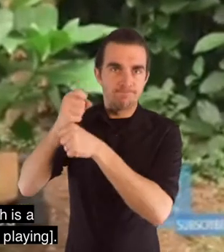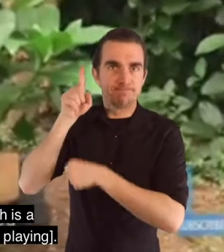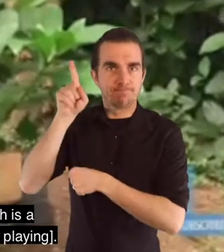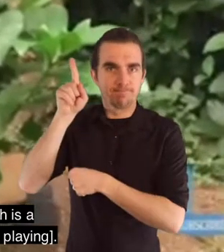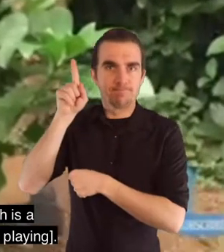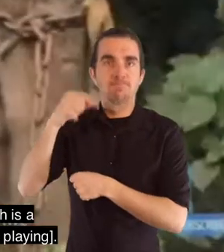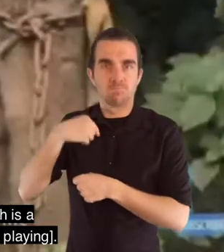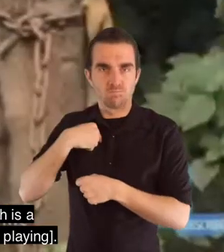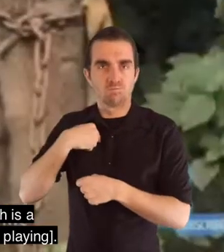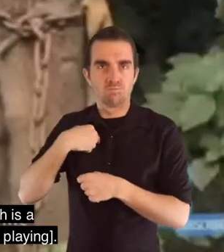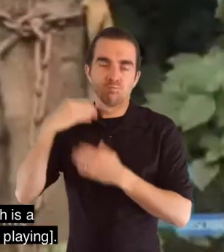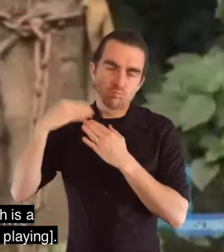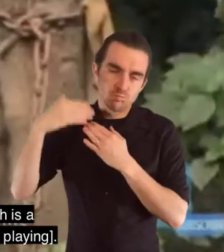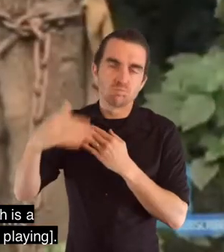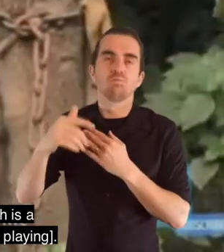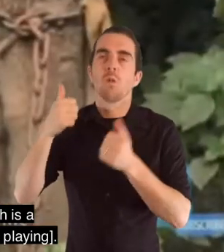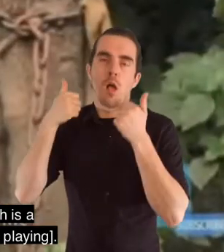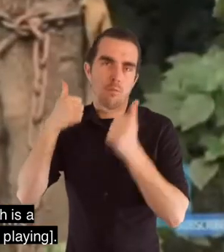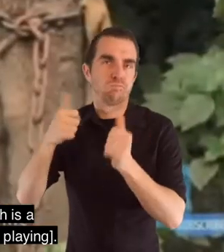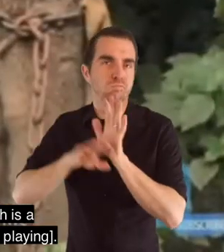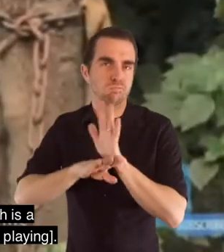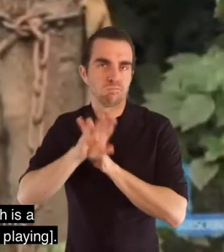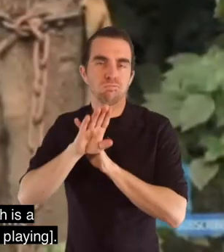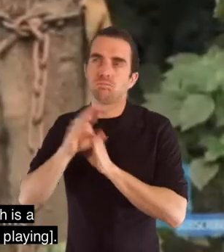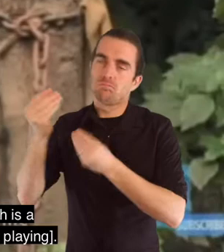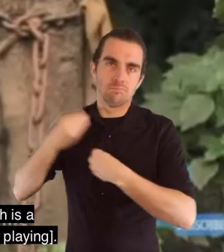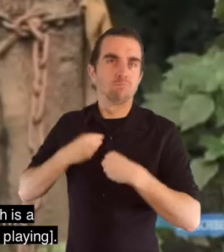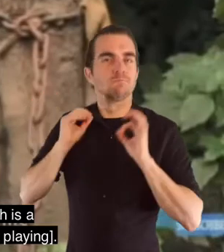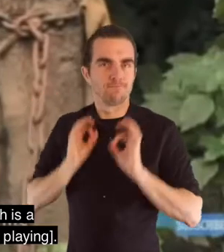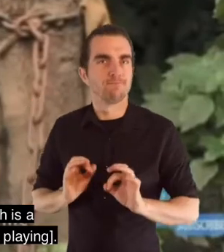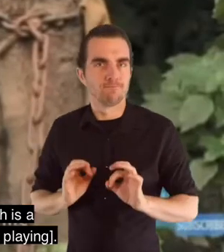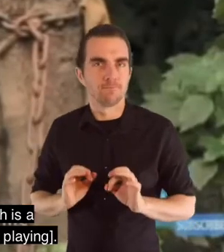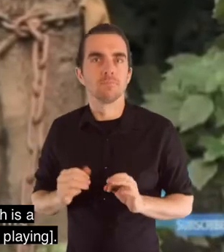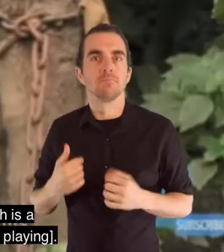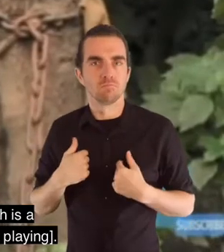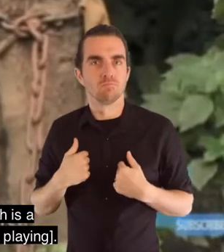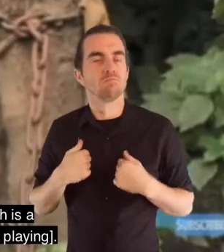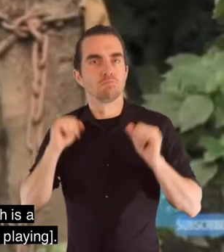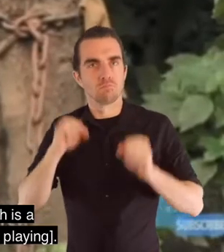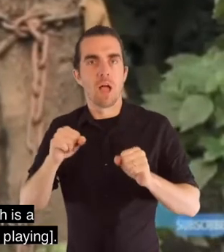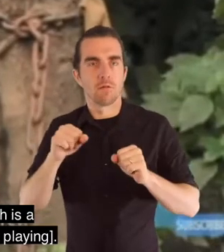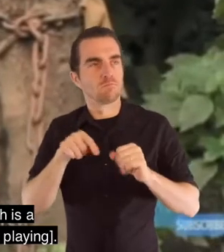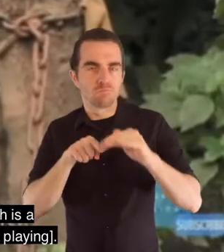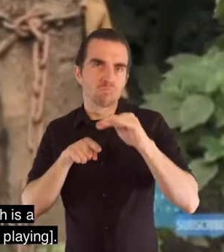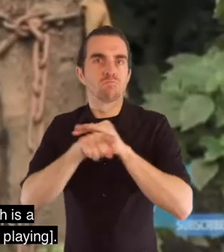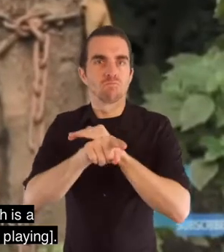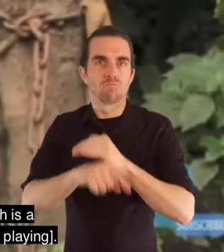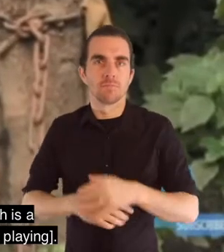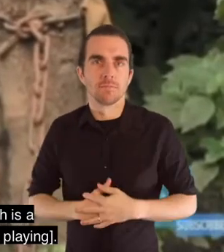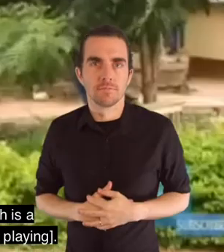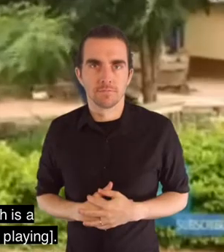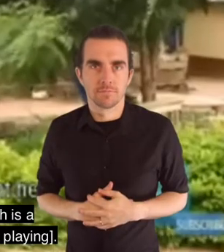God that I hope one day it should be well for my life and I'll out from